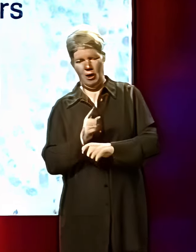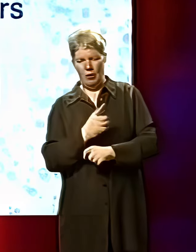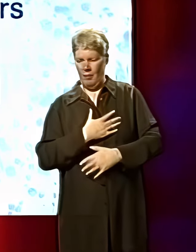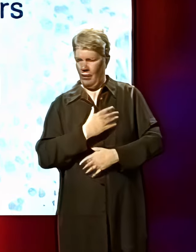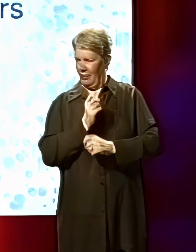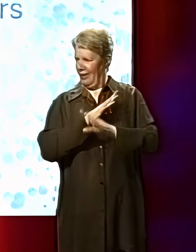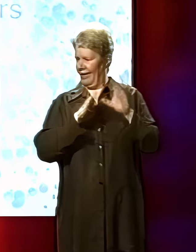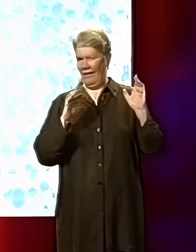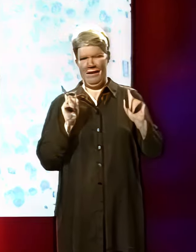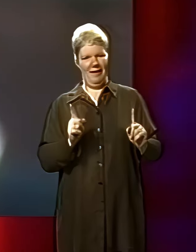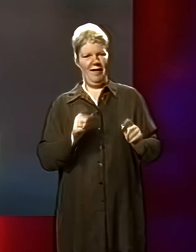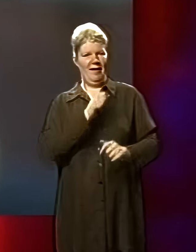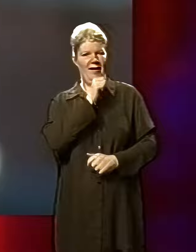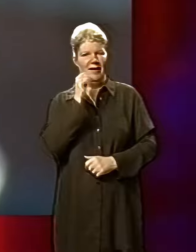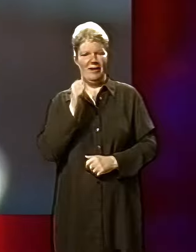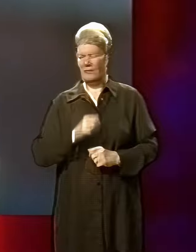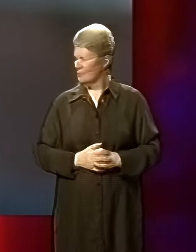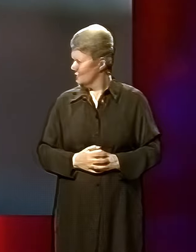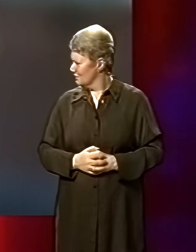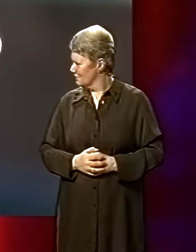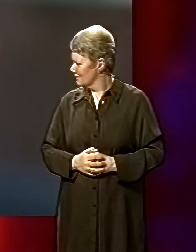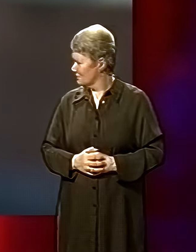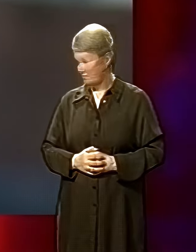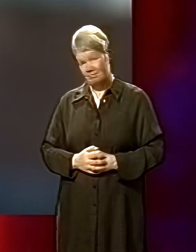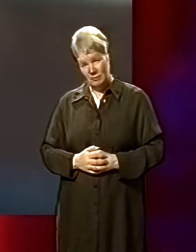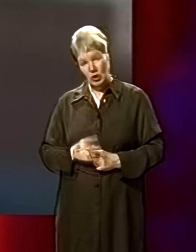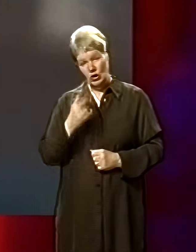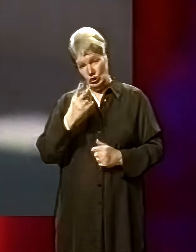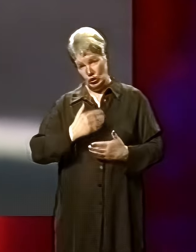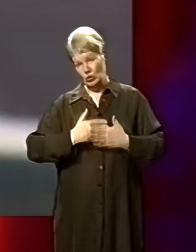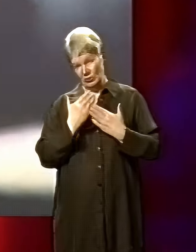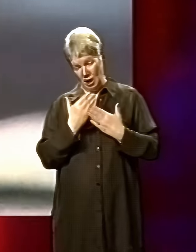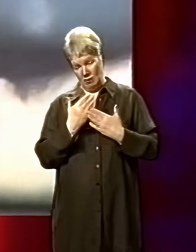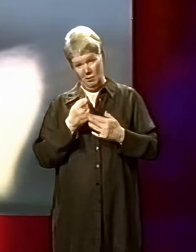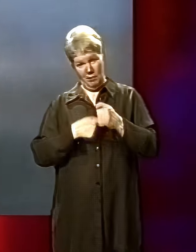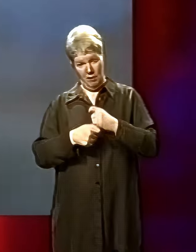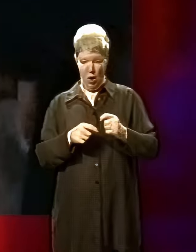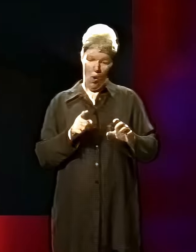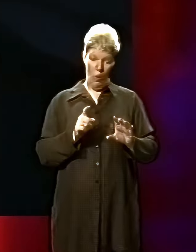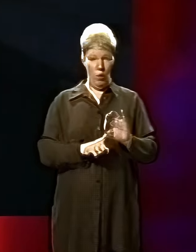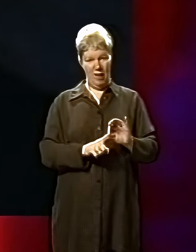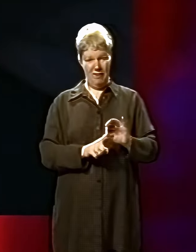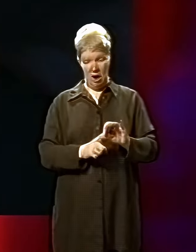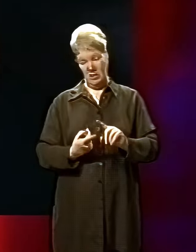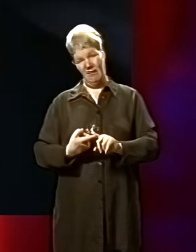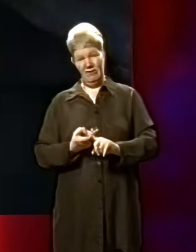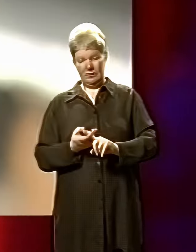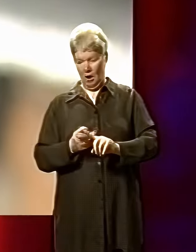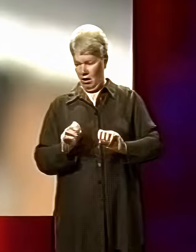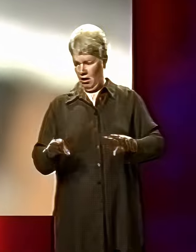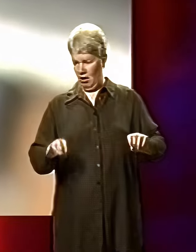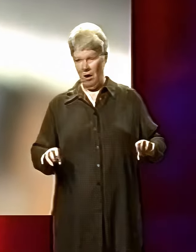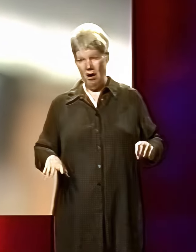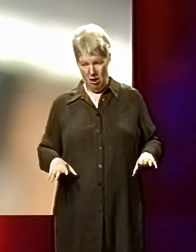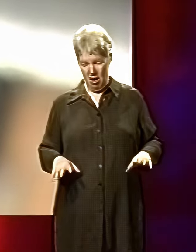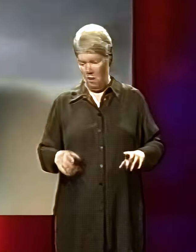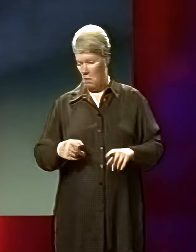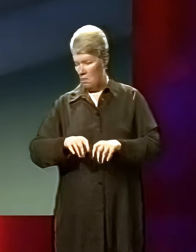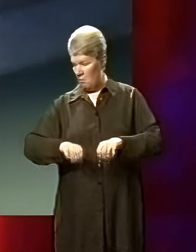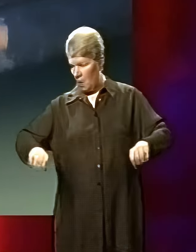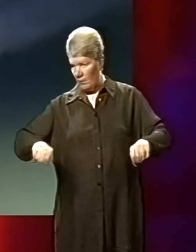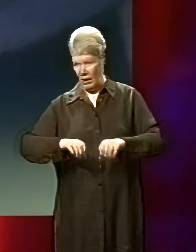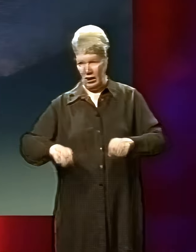life. It takes 2 days to become a qualified fitter of Dolphin bathrooms. On the plumbing side